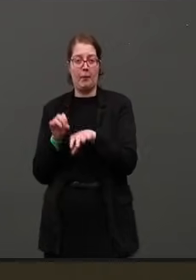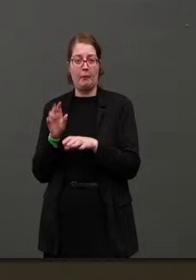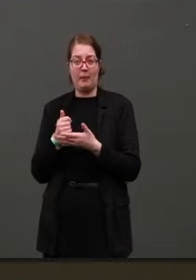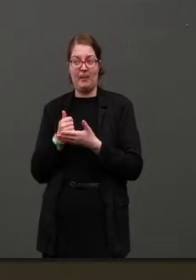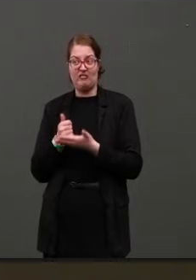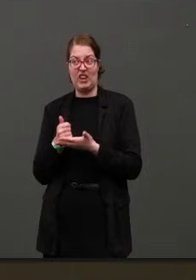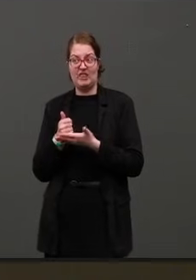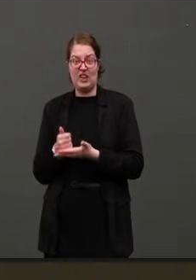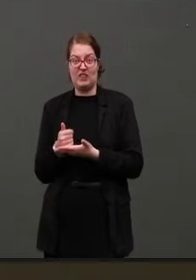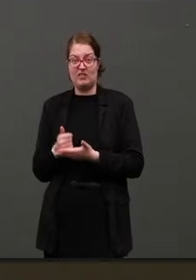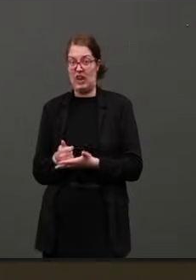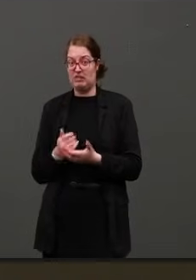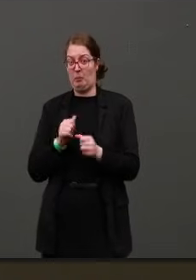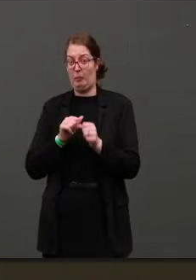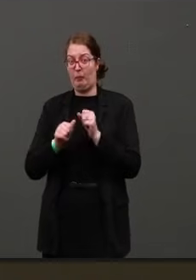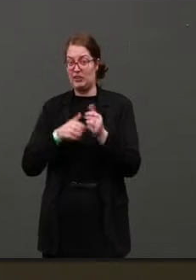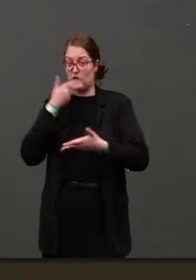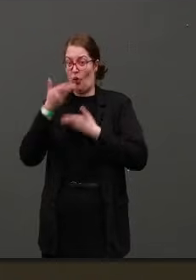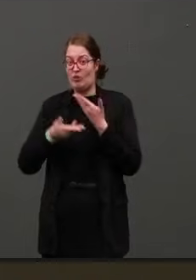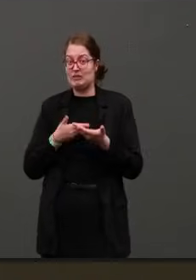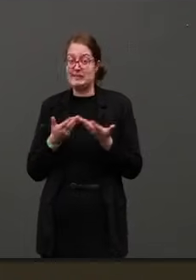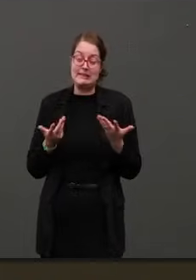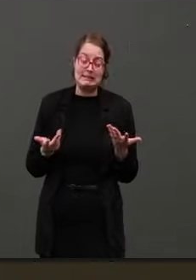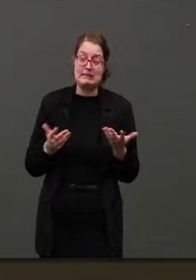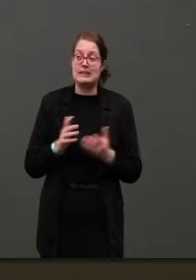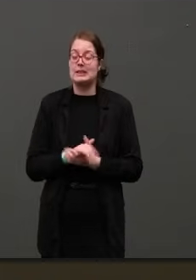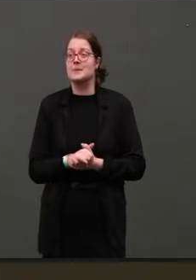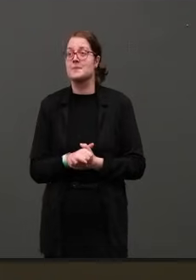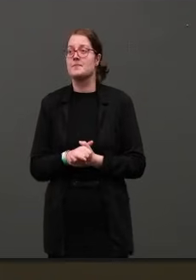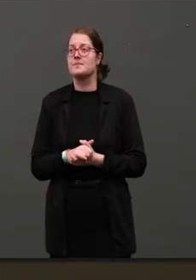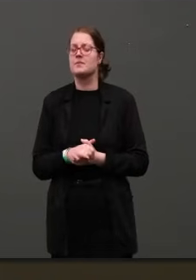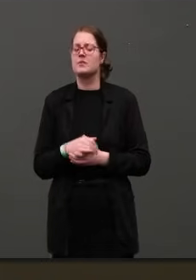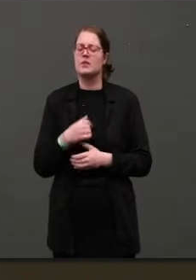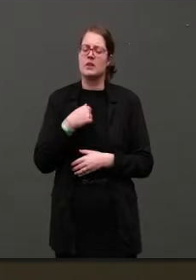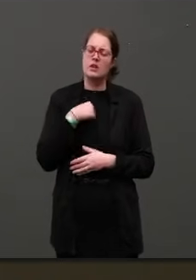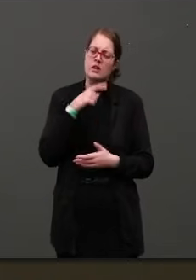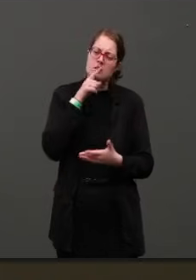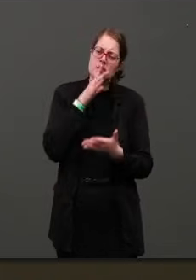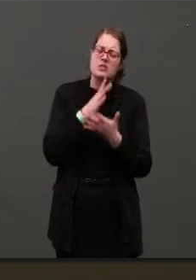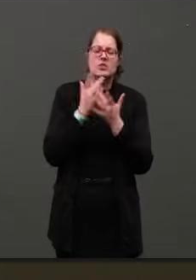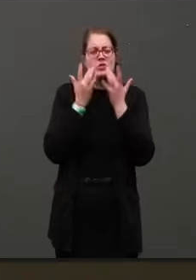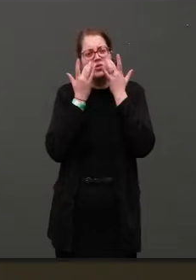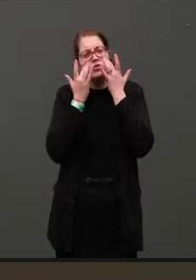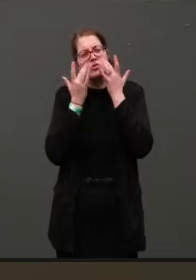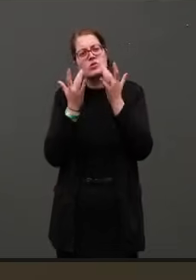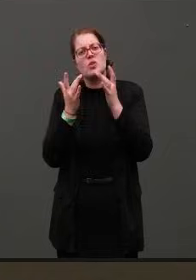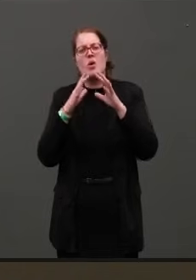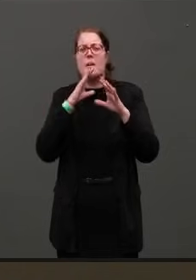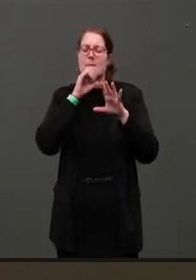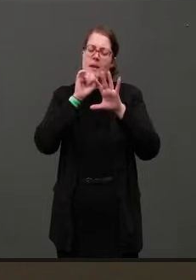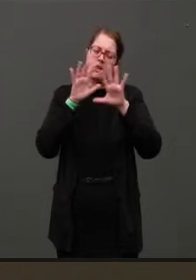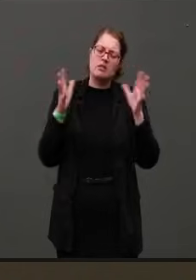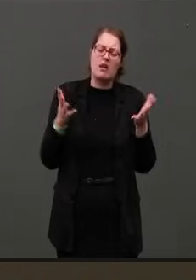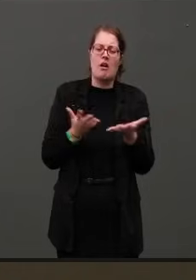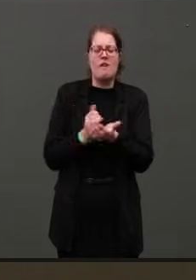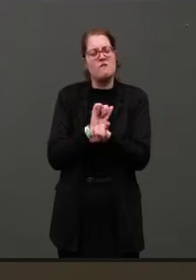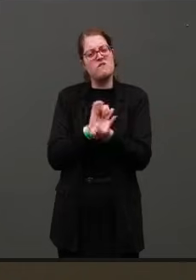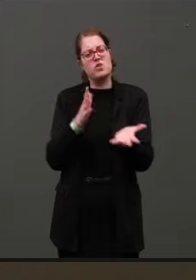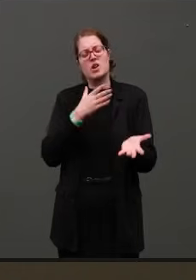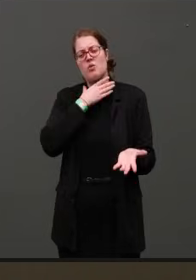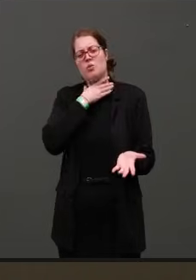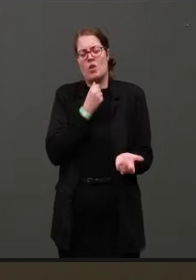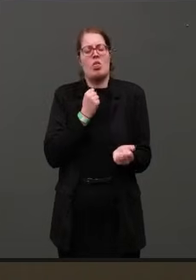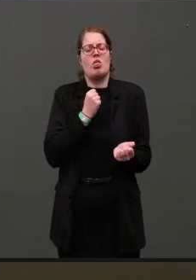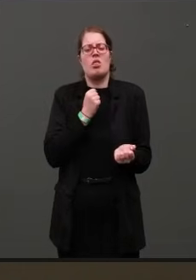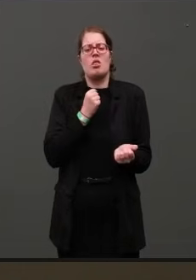stories. So instead of asking, do our decisions demonstrate that mankind has free will? I am more likely